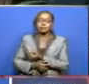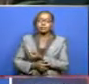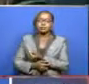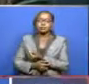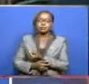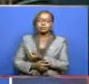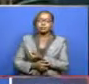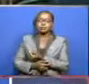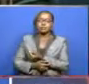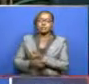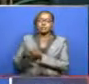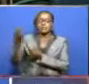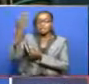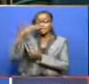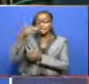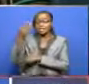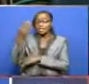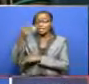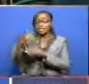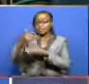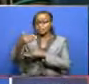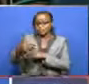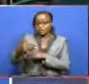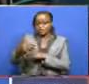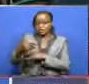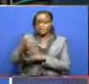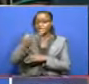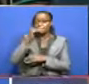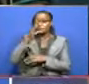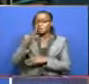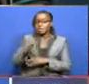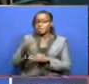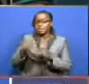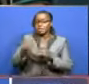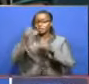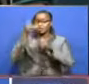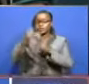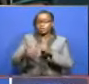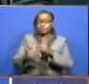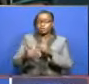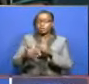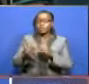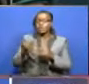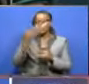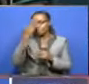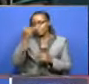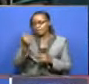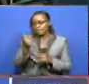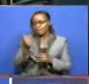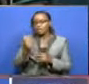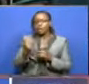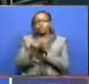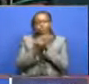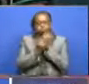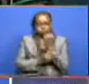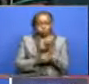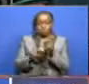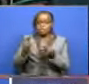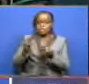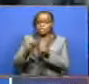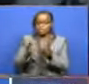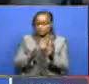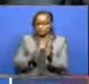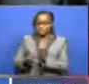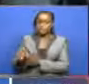A day after Migori County Speaker prematurely adjourned the House sitting, citing lack of proper sitting arrangements as per the government's COVID-19